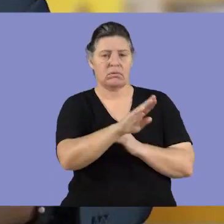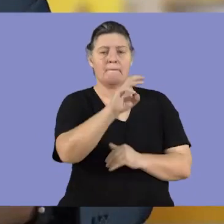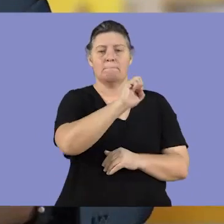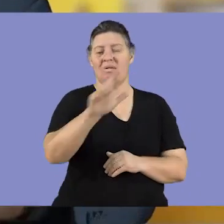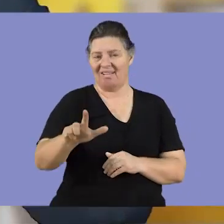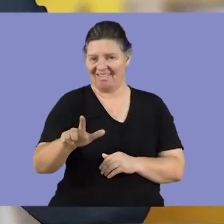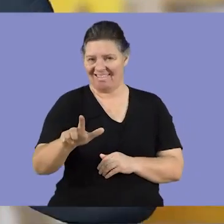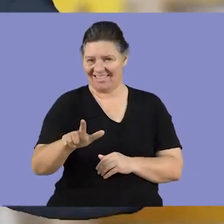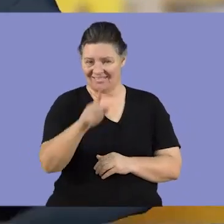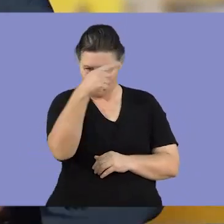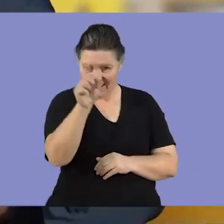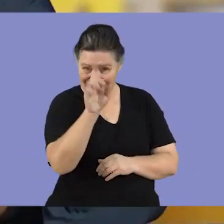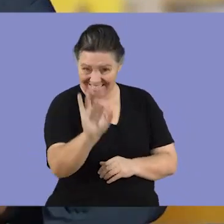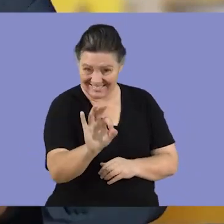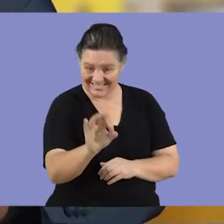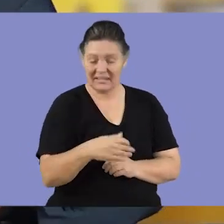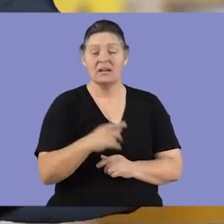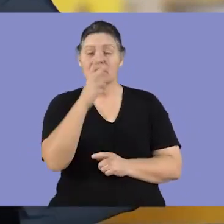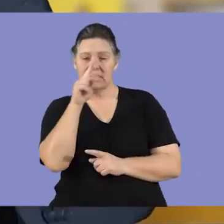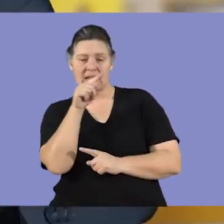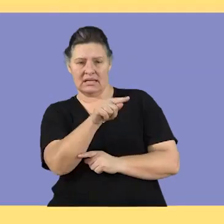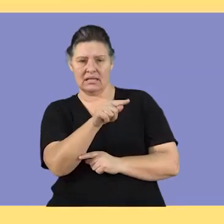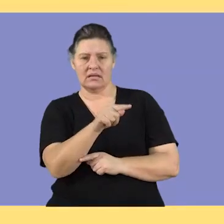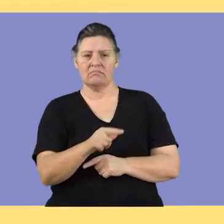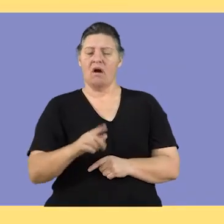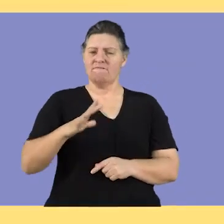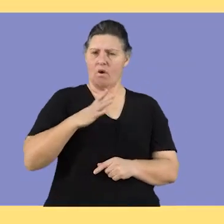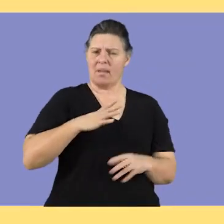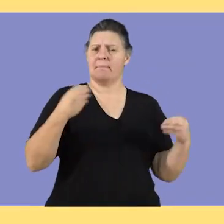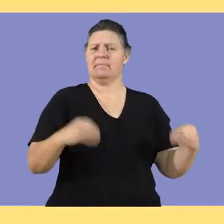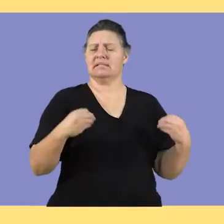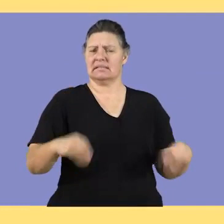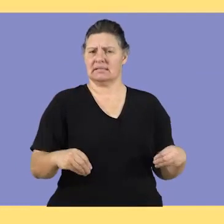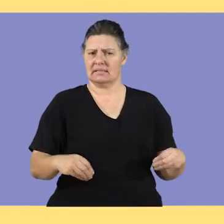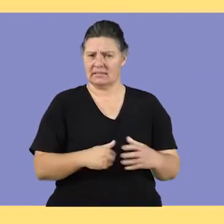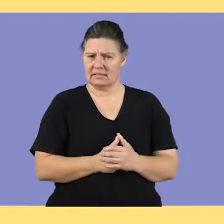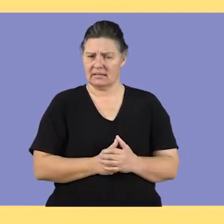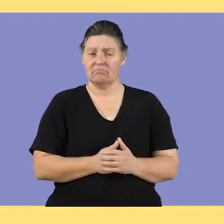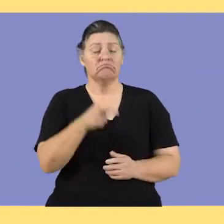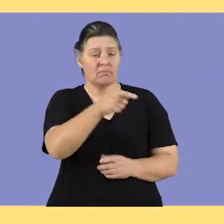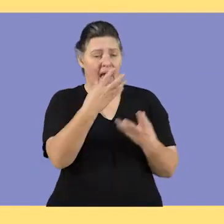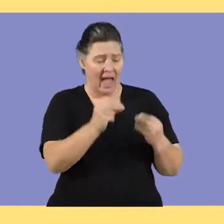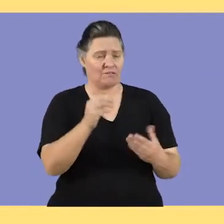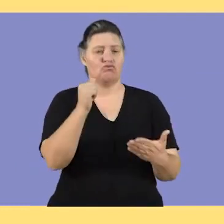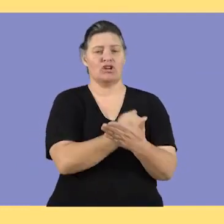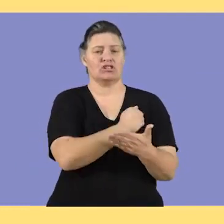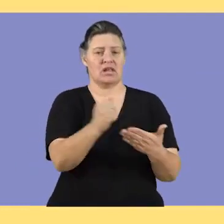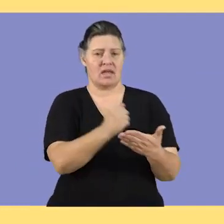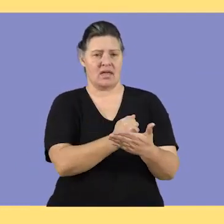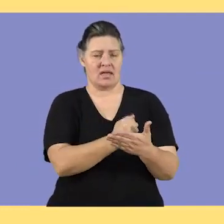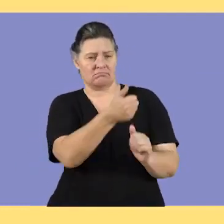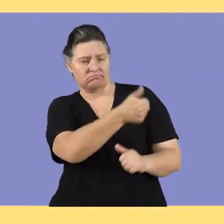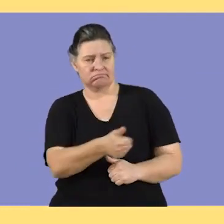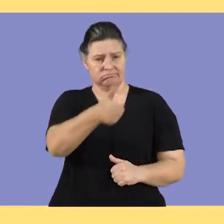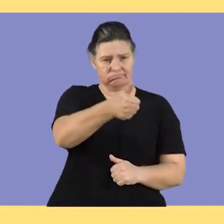to the mall. Yes, that is correct. As you can see here in the picture, a formal business is a business that is registered with